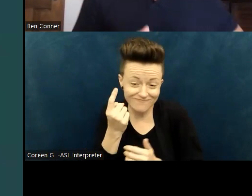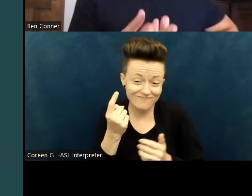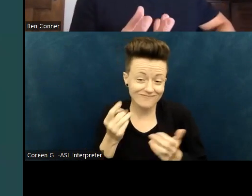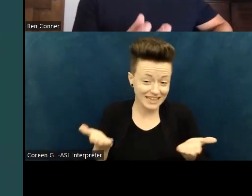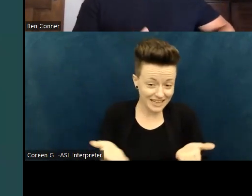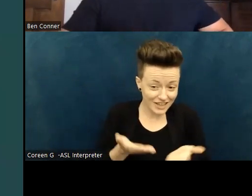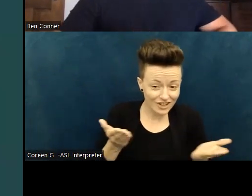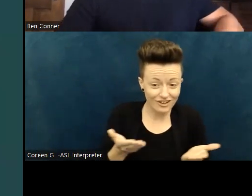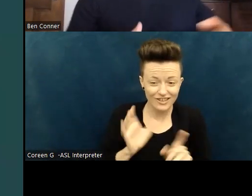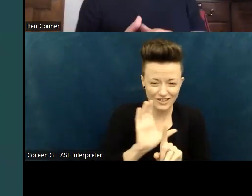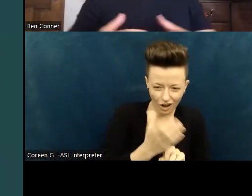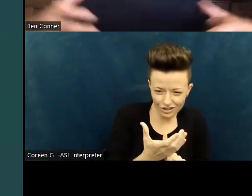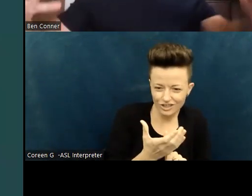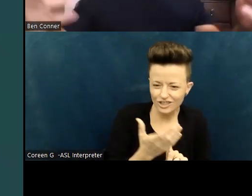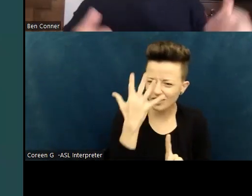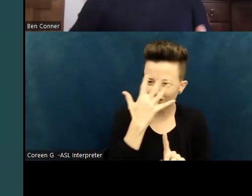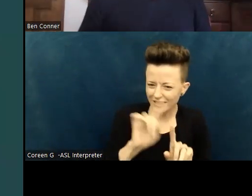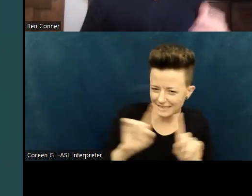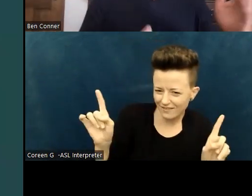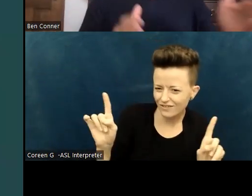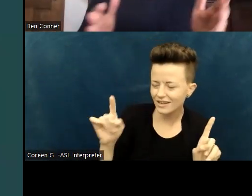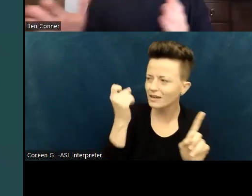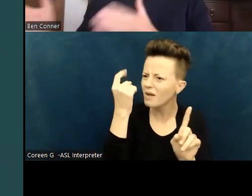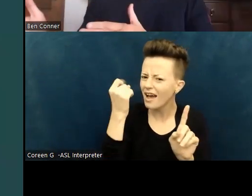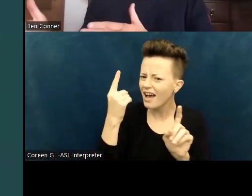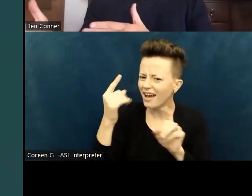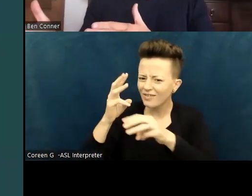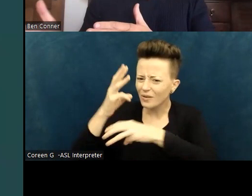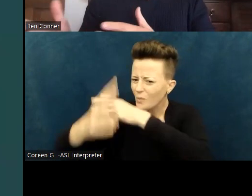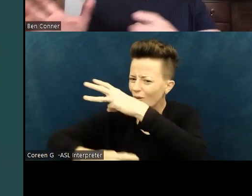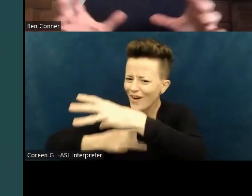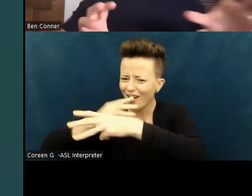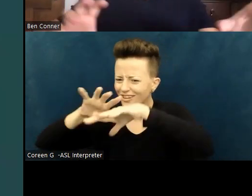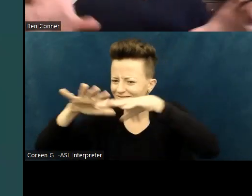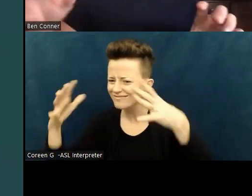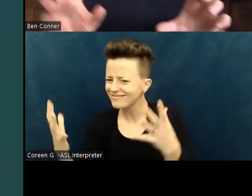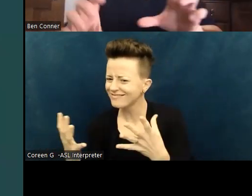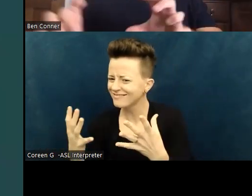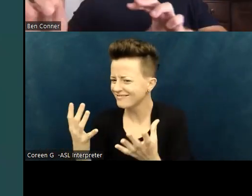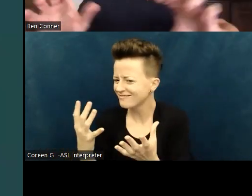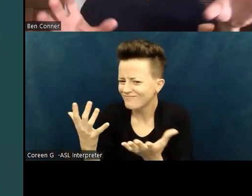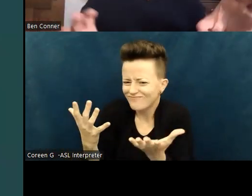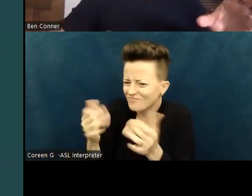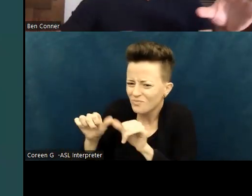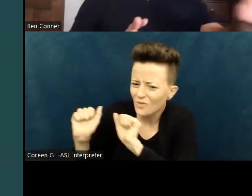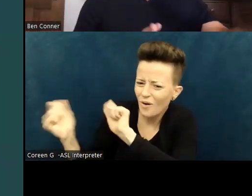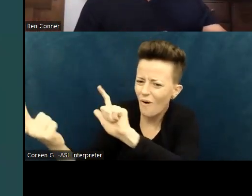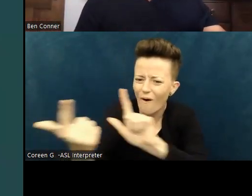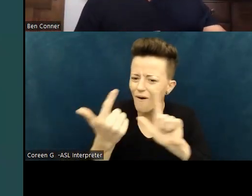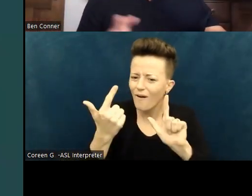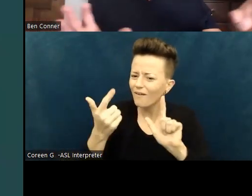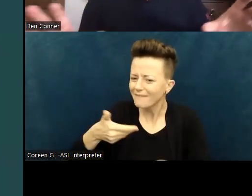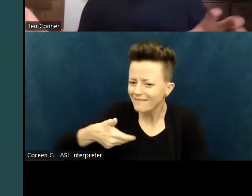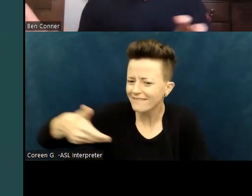in each culture, but it's also universally recognized across cultures. We can see expressions of hospitality that will challenge